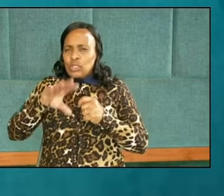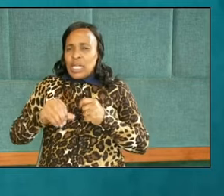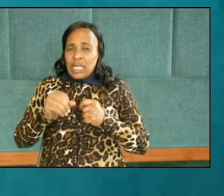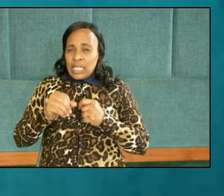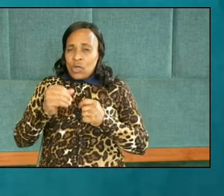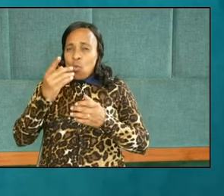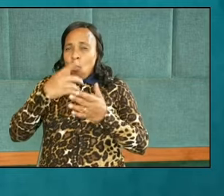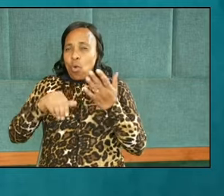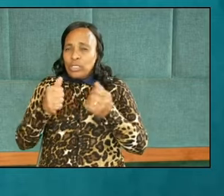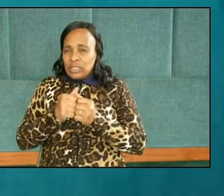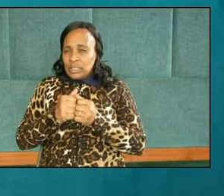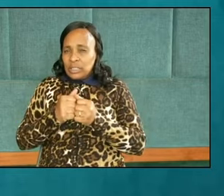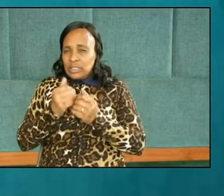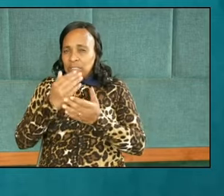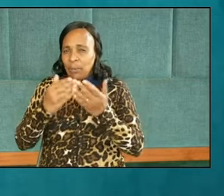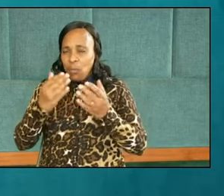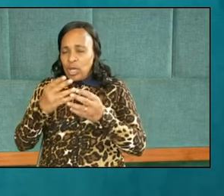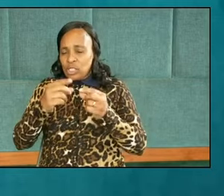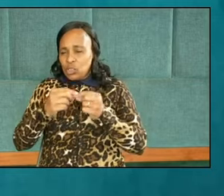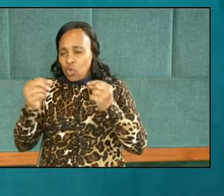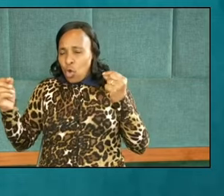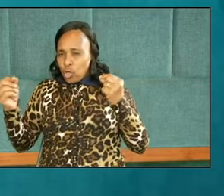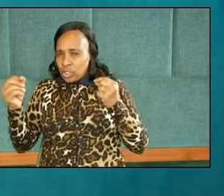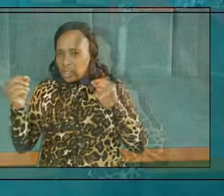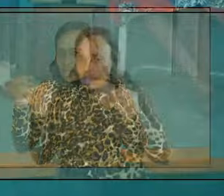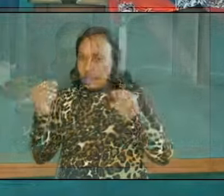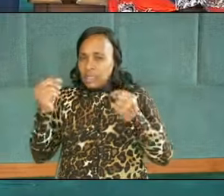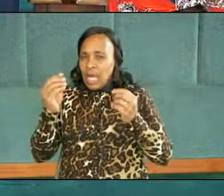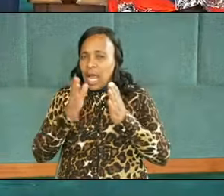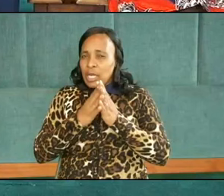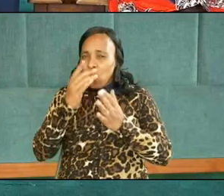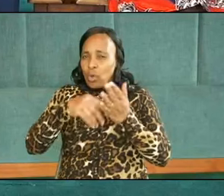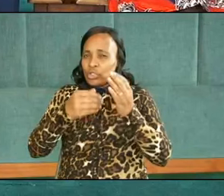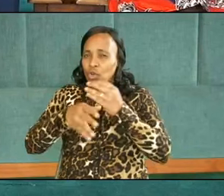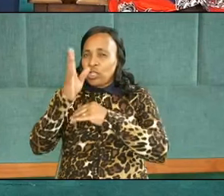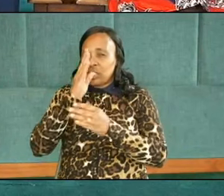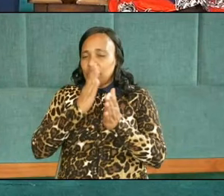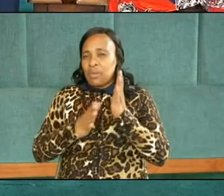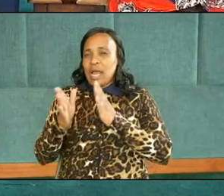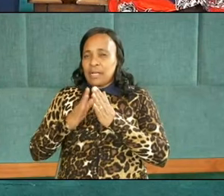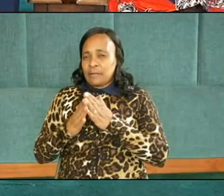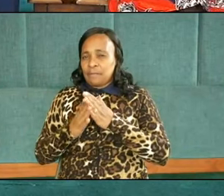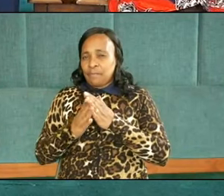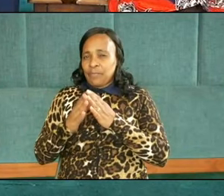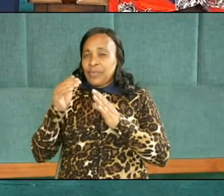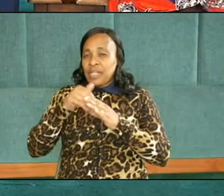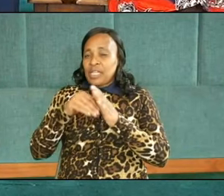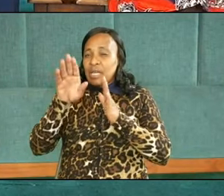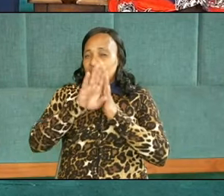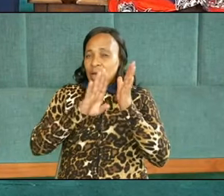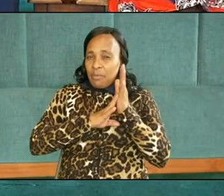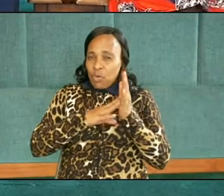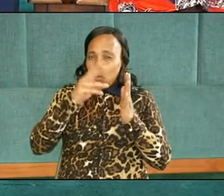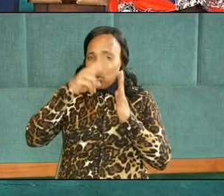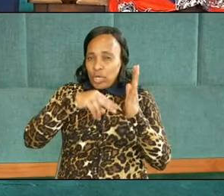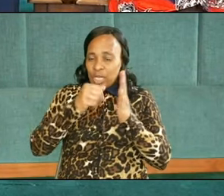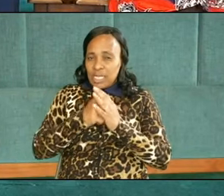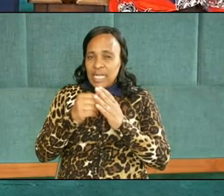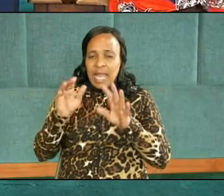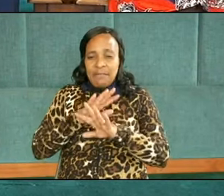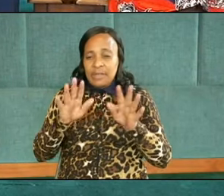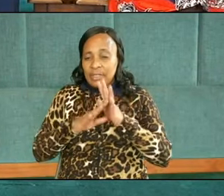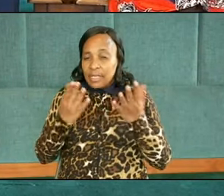you, so teacher Eugene, what's God's plan? In the Bible, we read that vengeance belongs to the